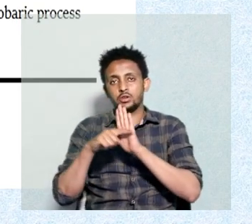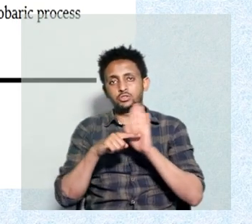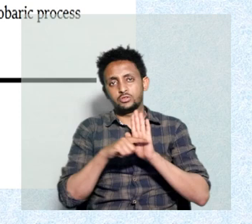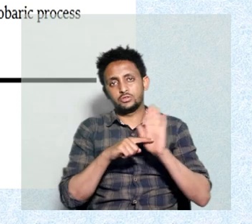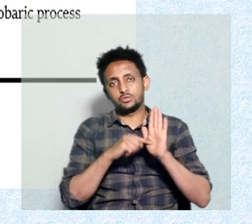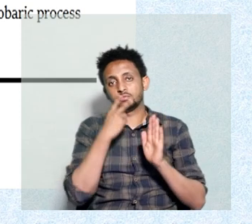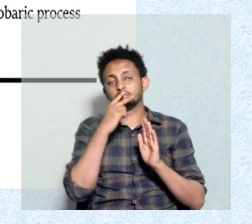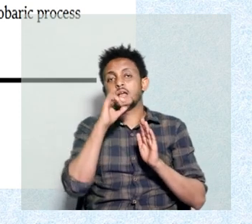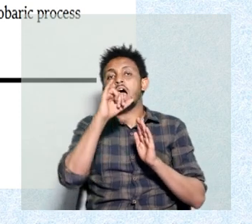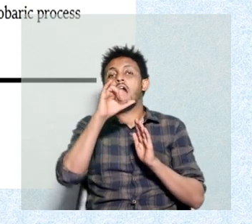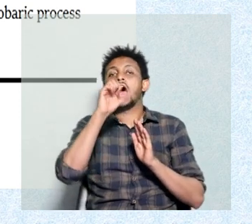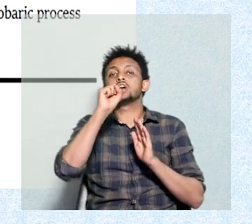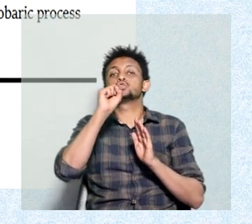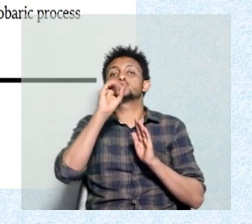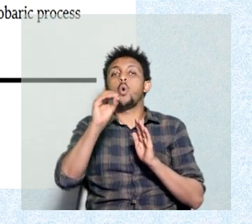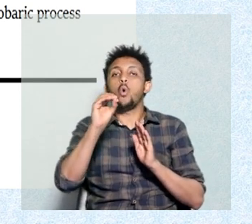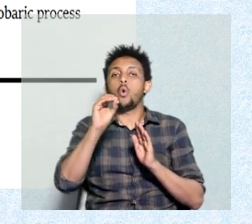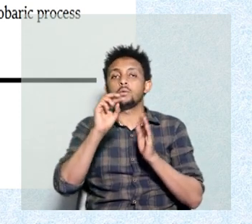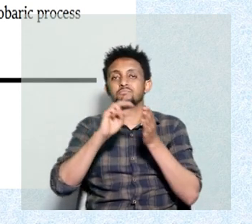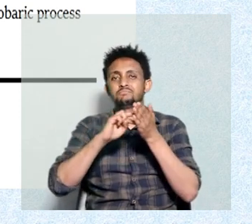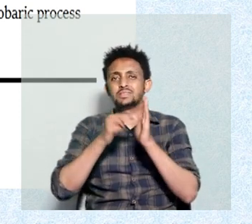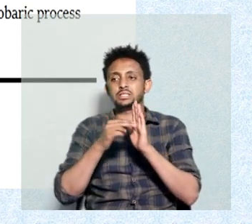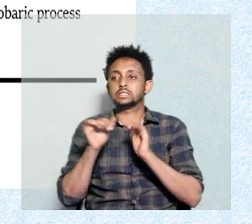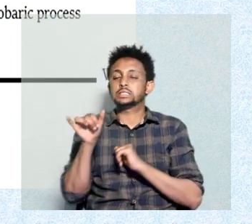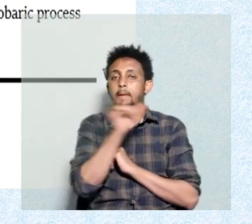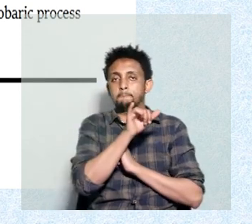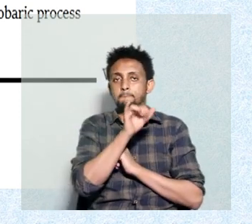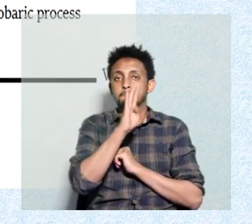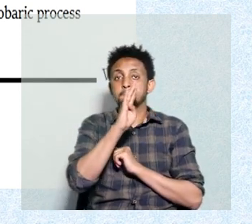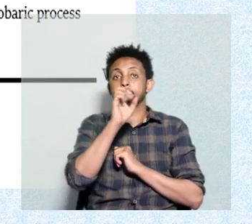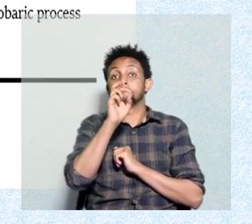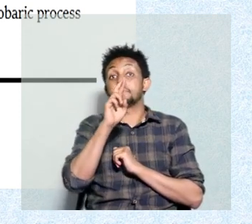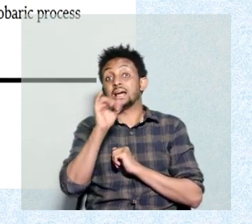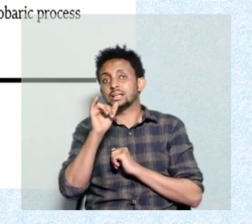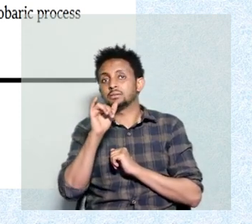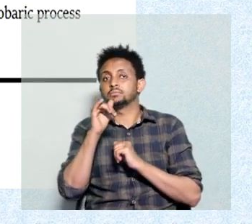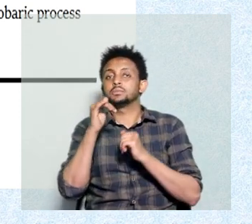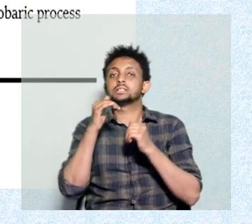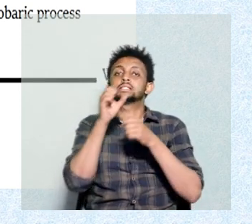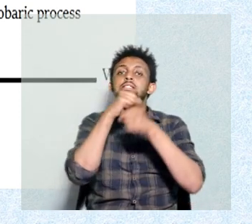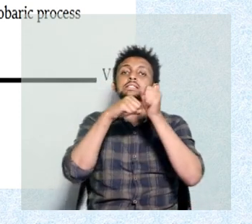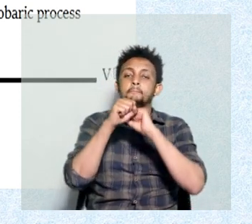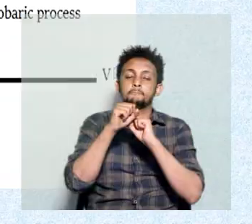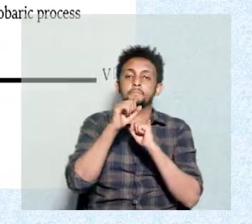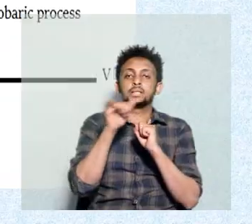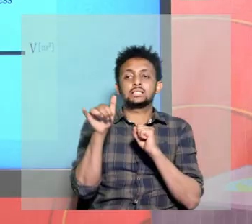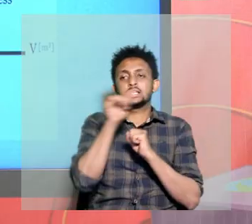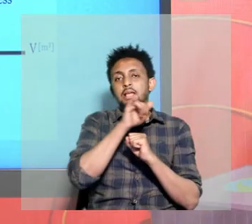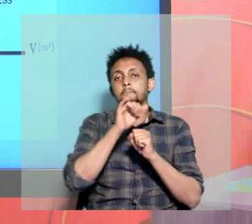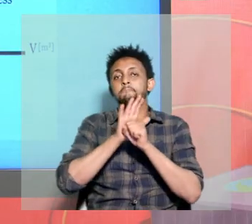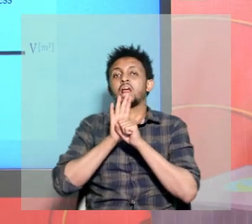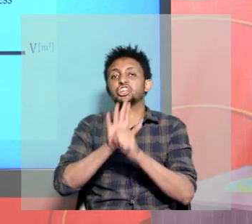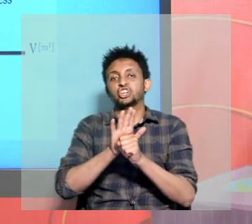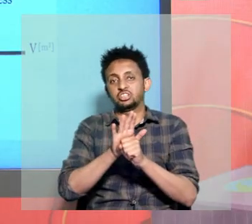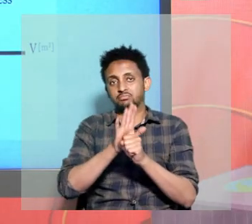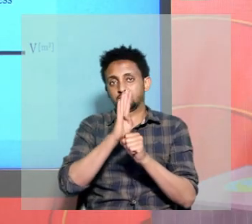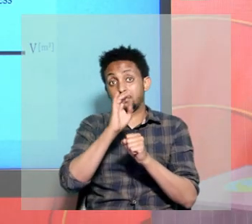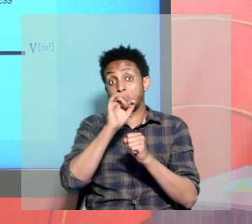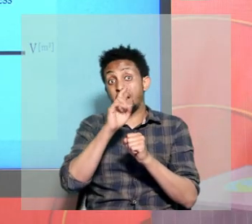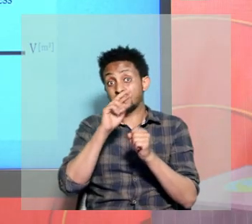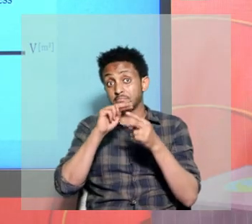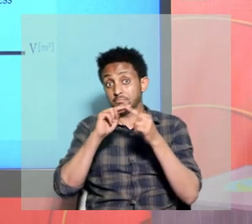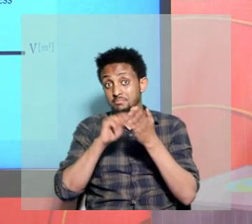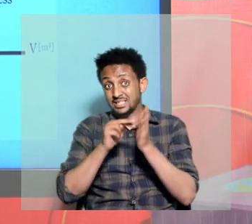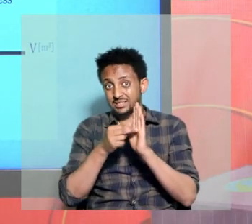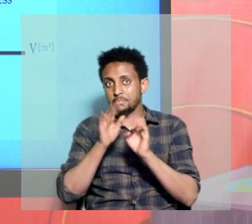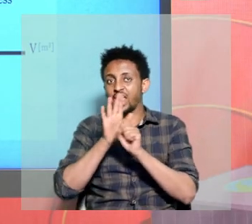let's try to see isobaric. Iso means the same, baric means pressure. So isobaric means the same pressure. So in this case, here